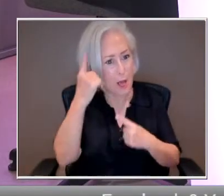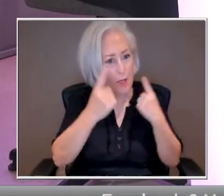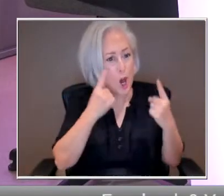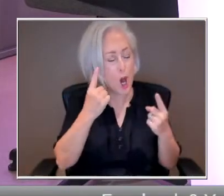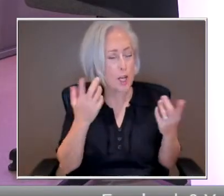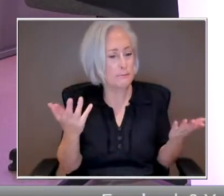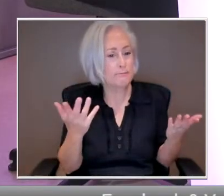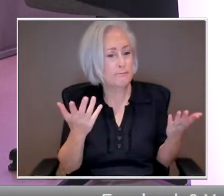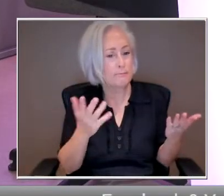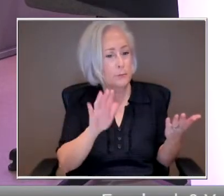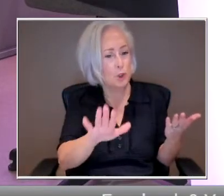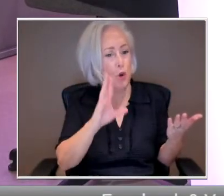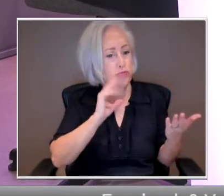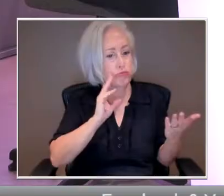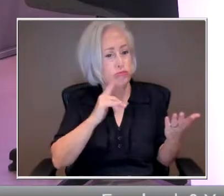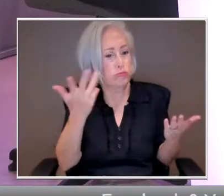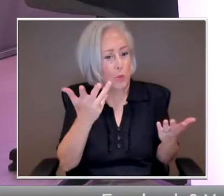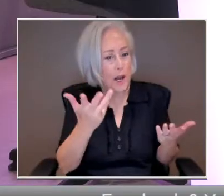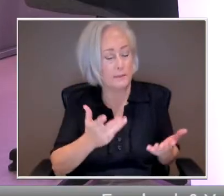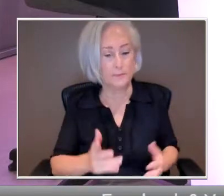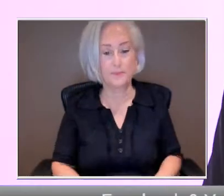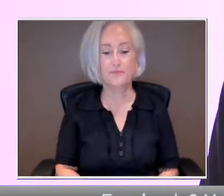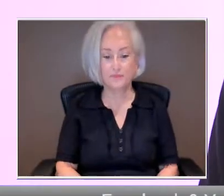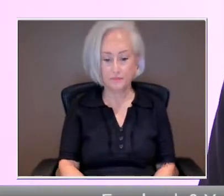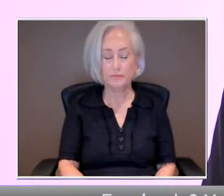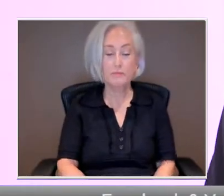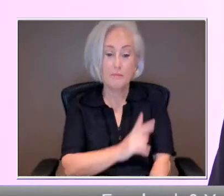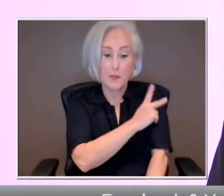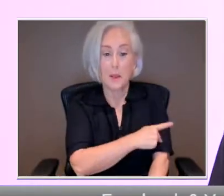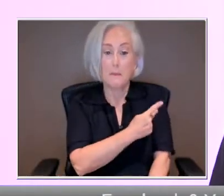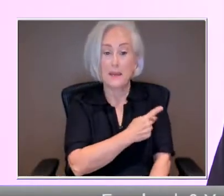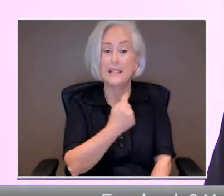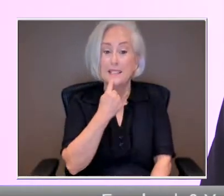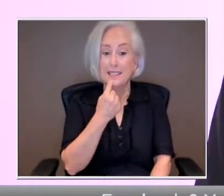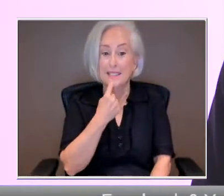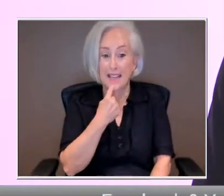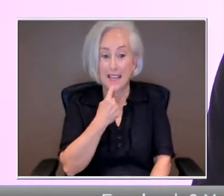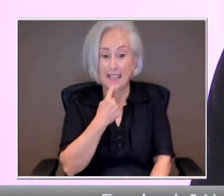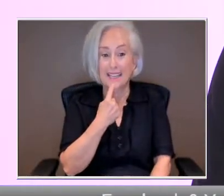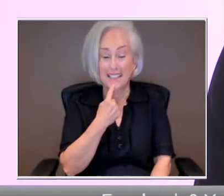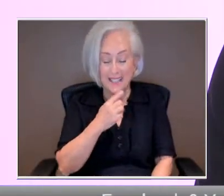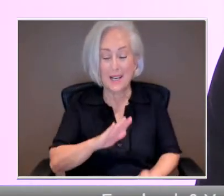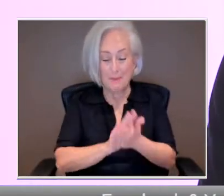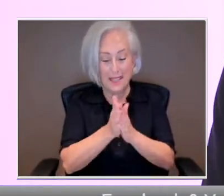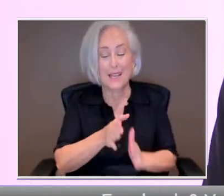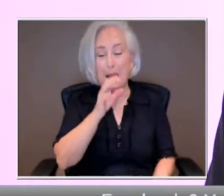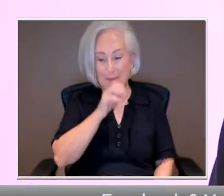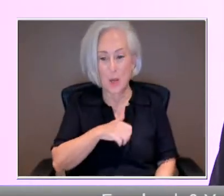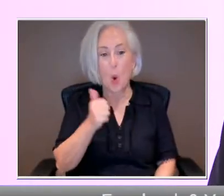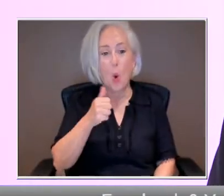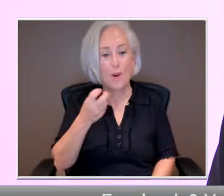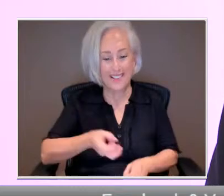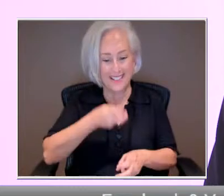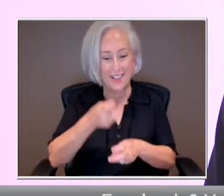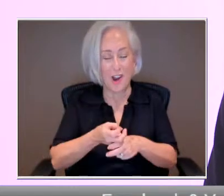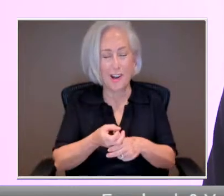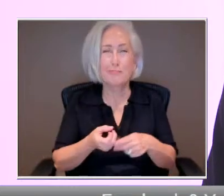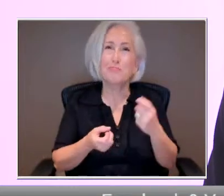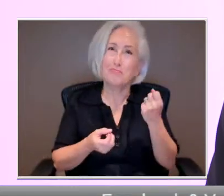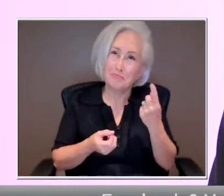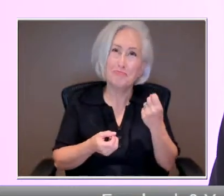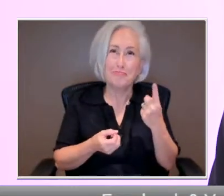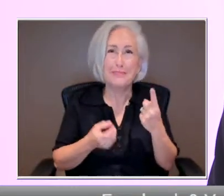you? They always tell me that getting older is hard. So it is, right? I can see where that's coming from for